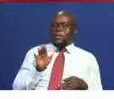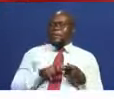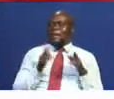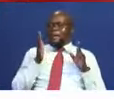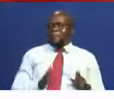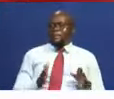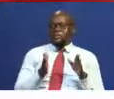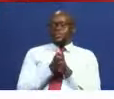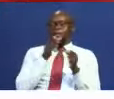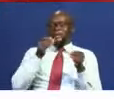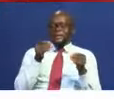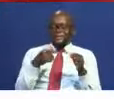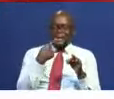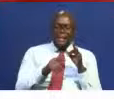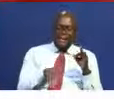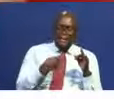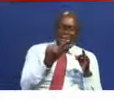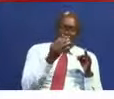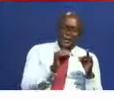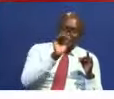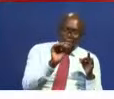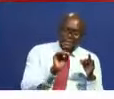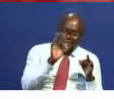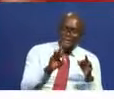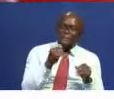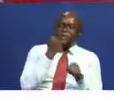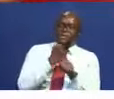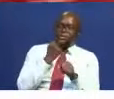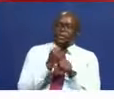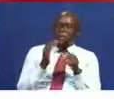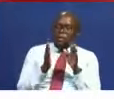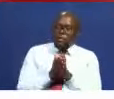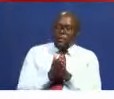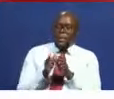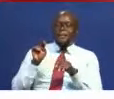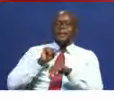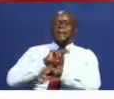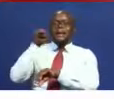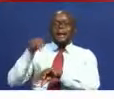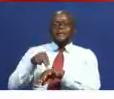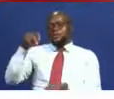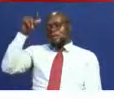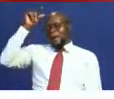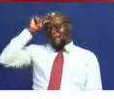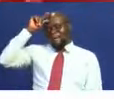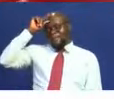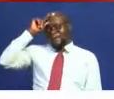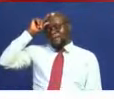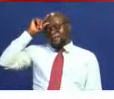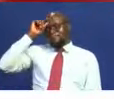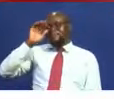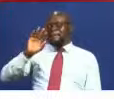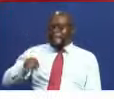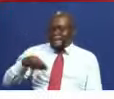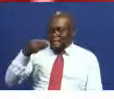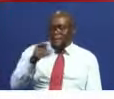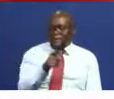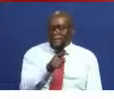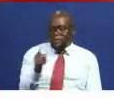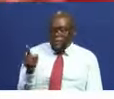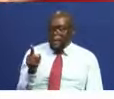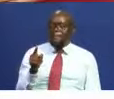and people living with disability. If these jobs, together with the national government, are given to